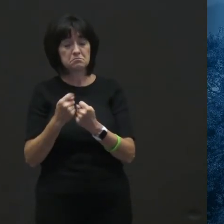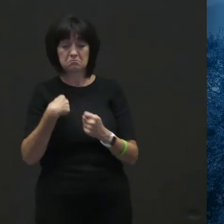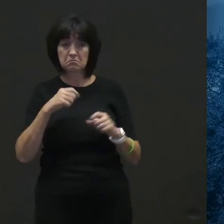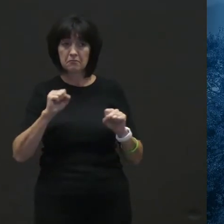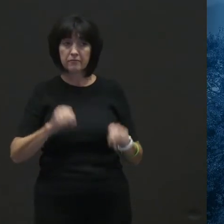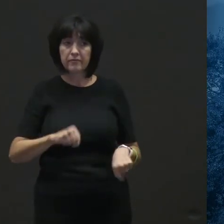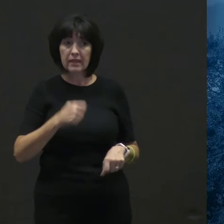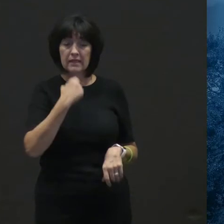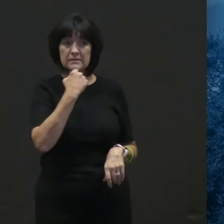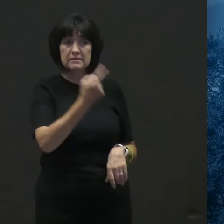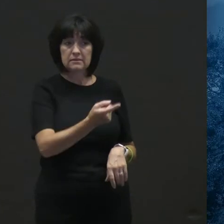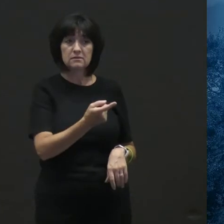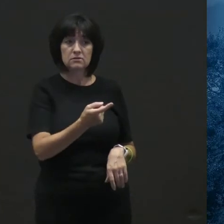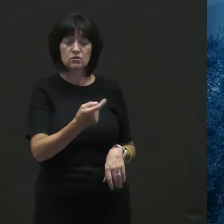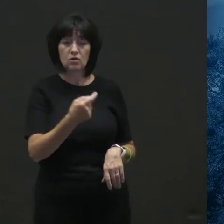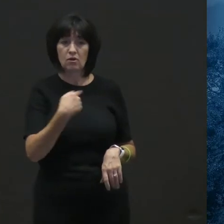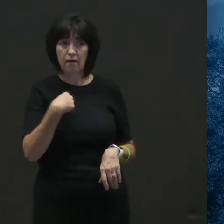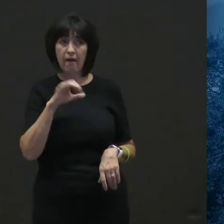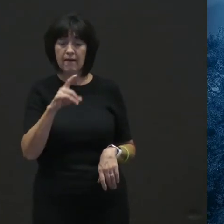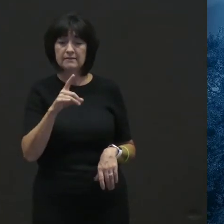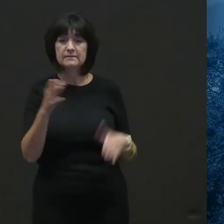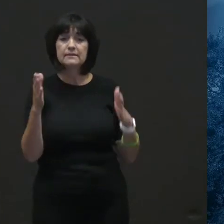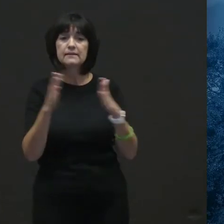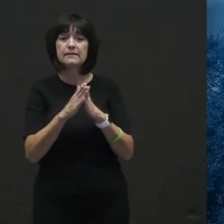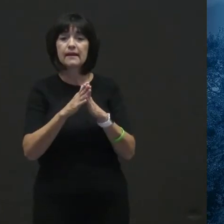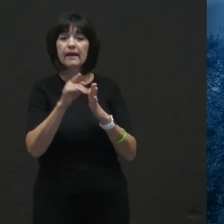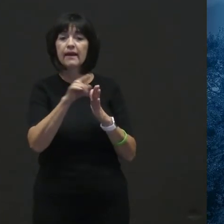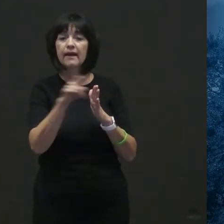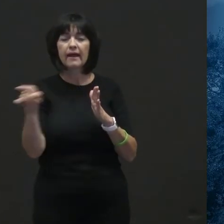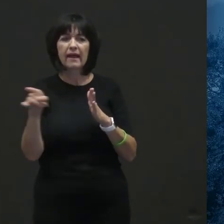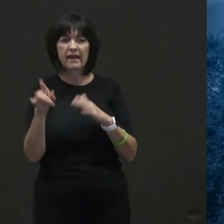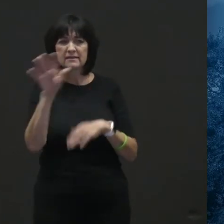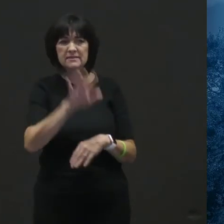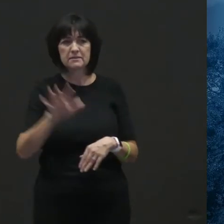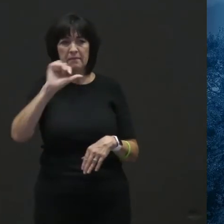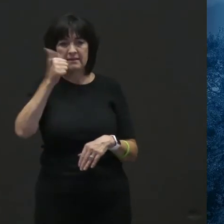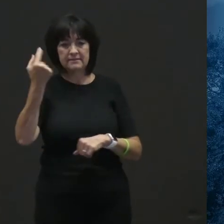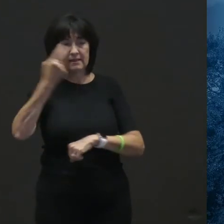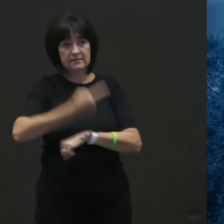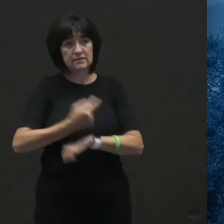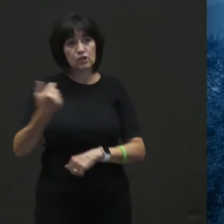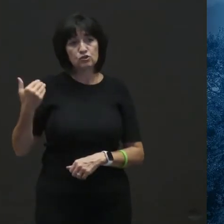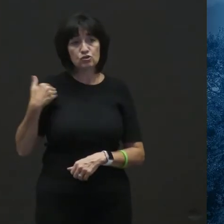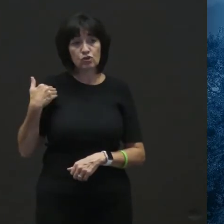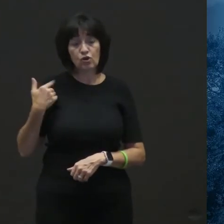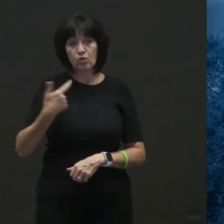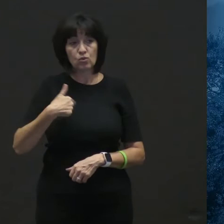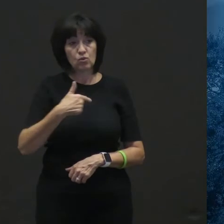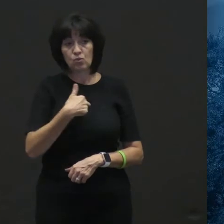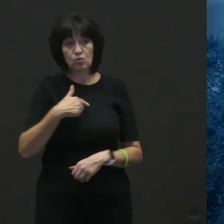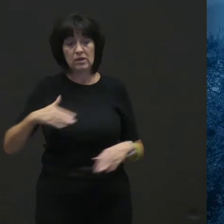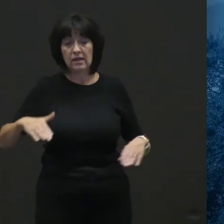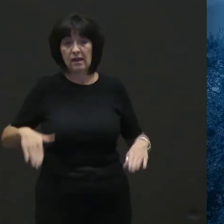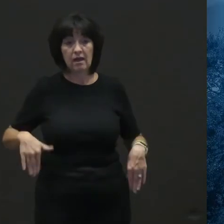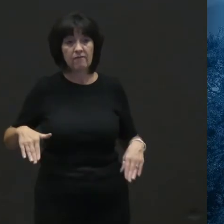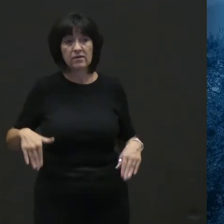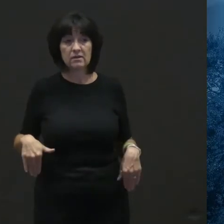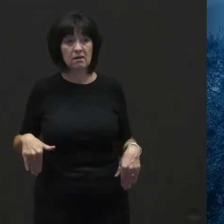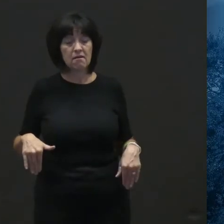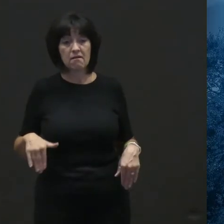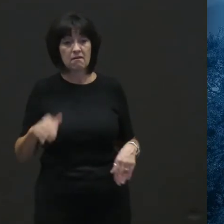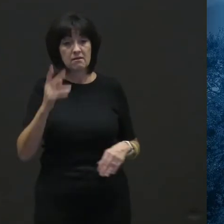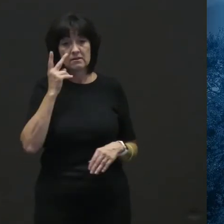probably about 10 days ago or so I don't think it has changed. We have not seen a positive case